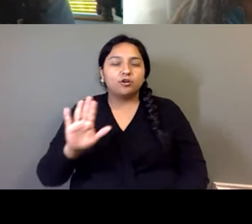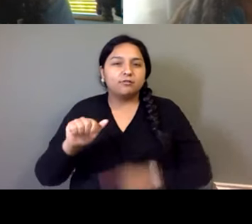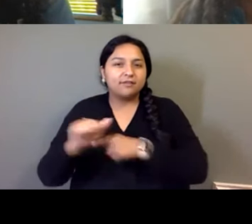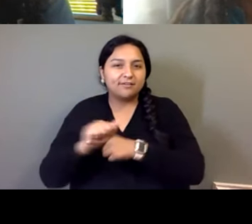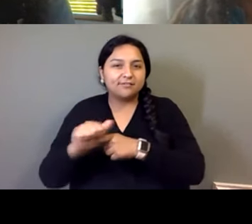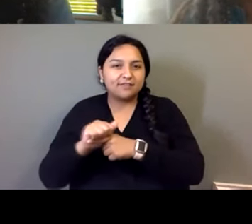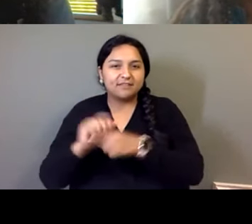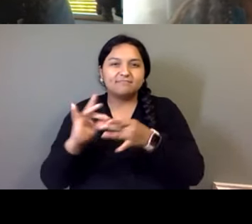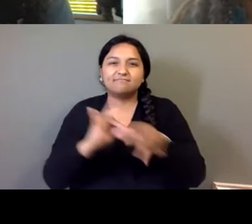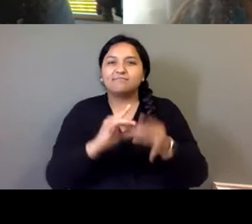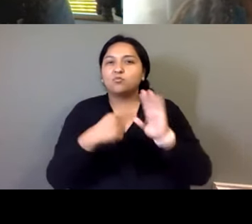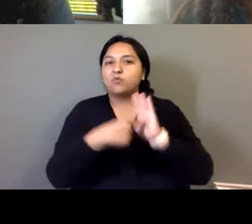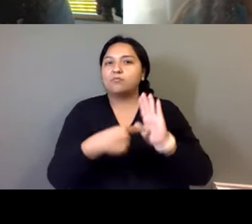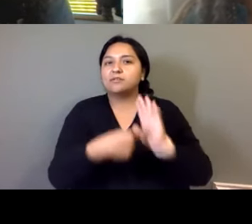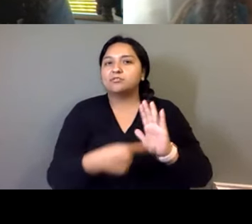representation.